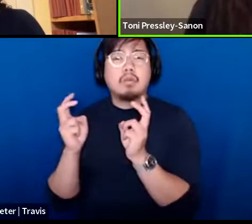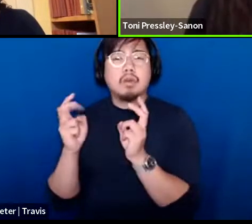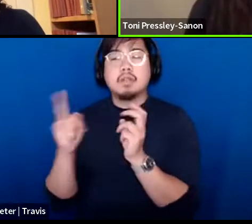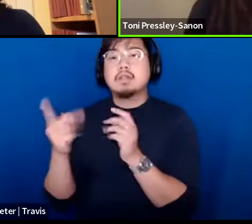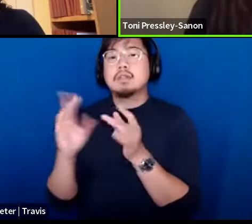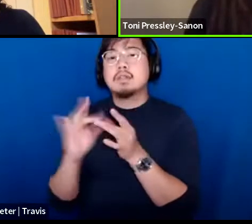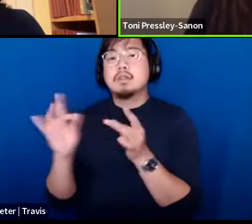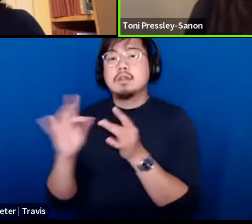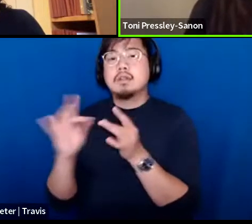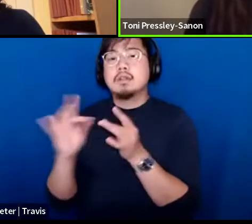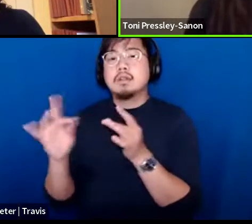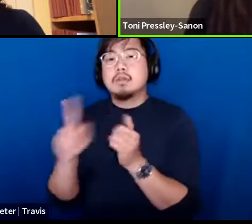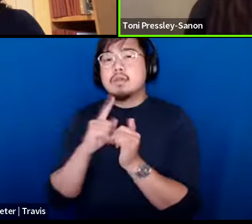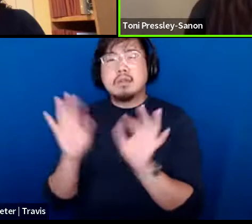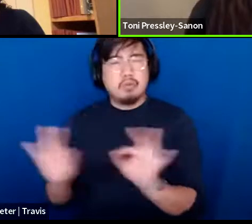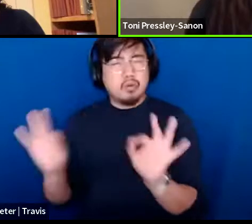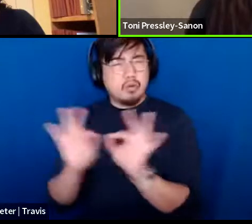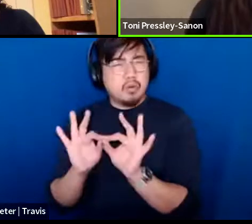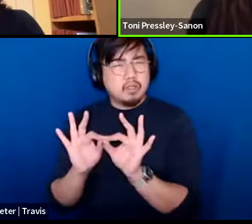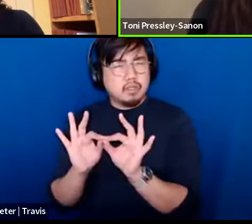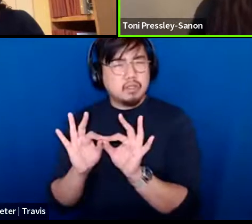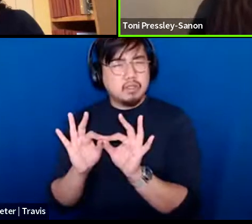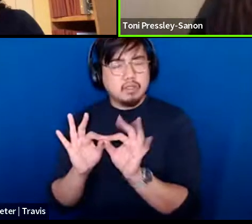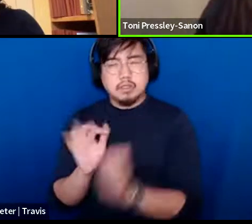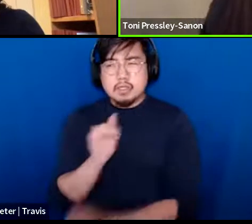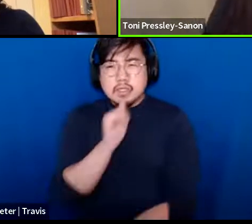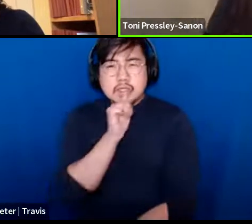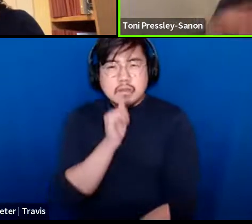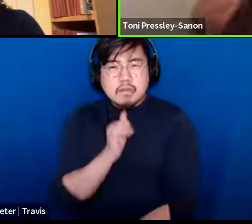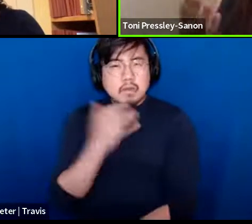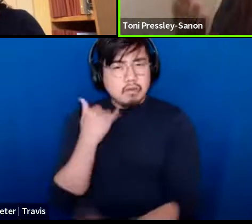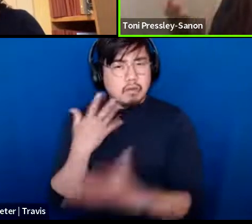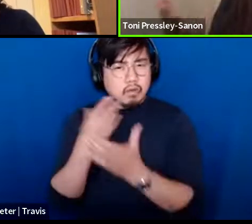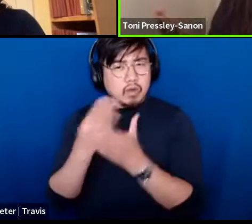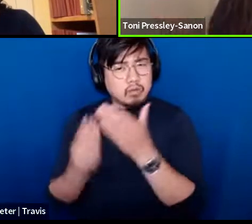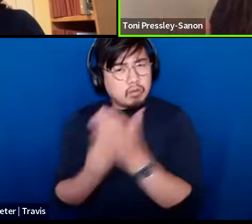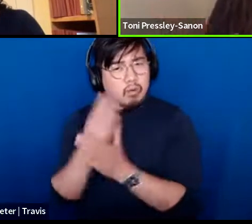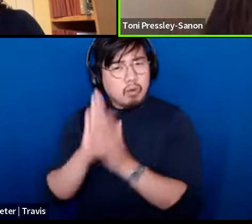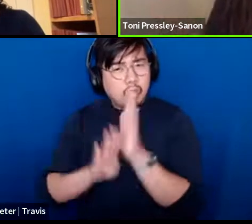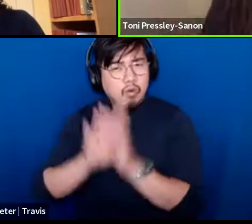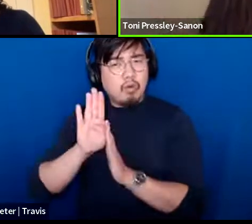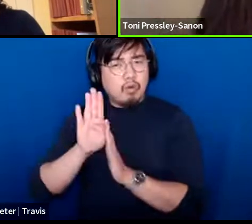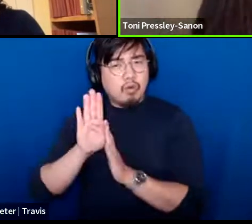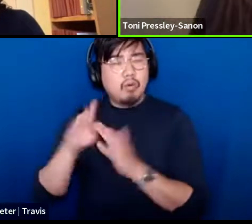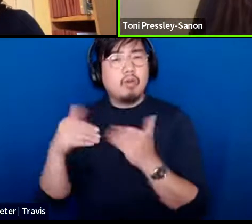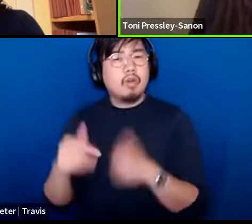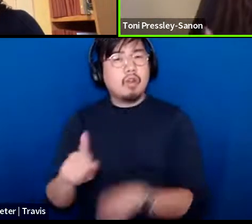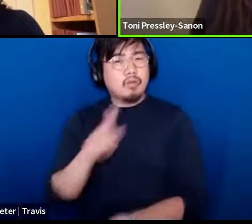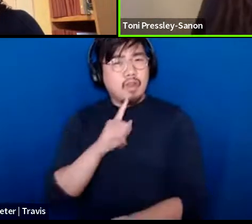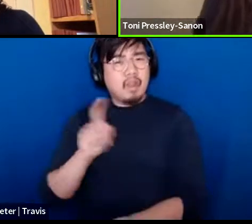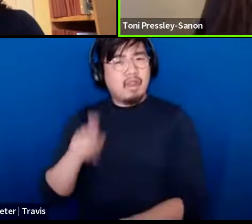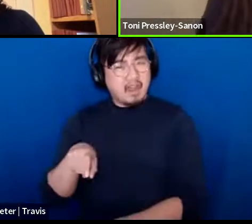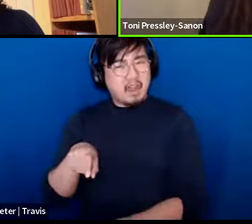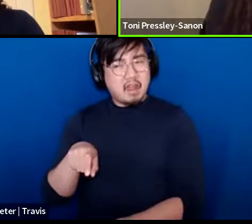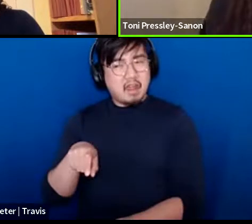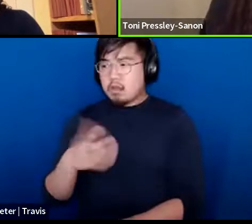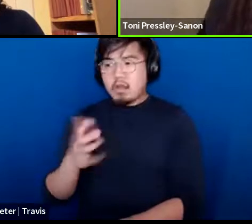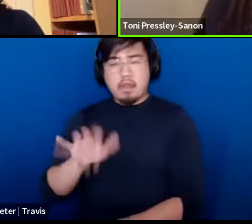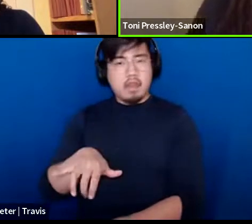of suffering in order to grow up, you know, and yes. that is one of the Four Noble Truths, right? We all